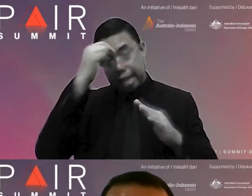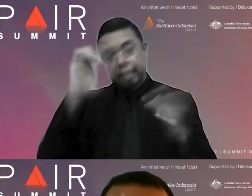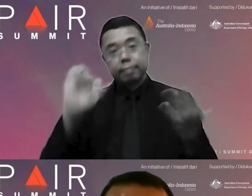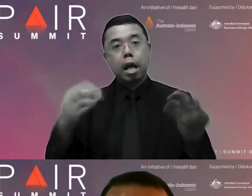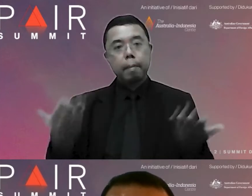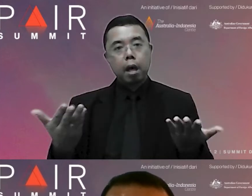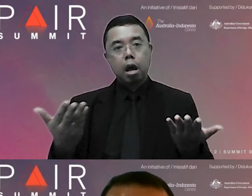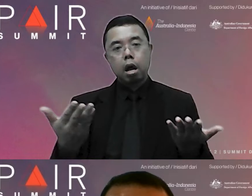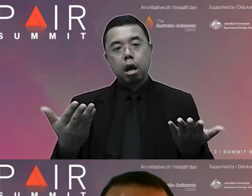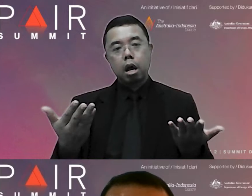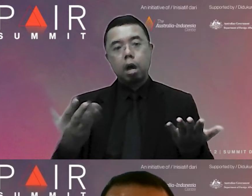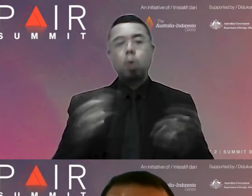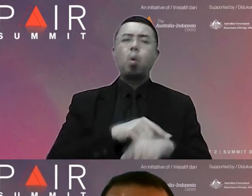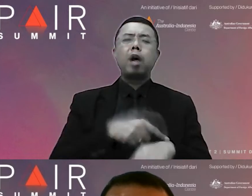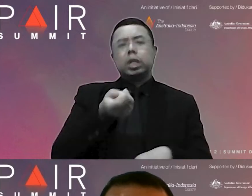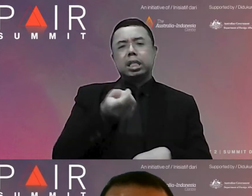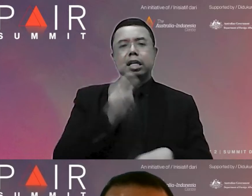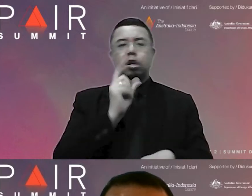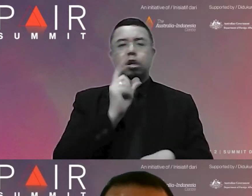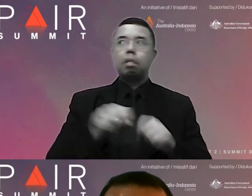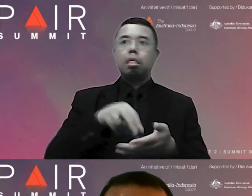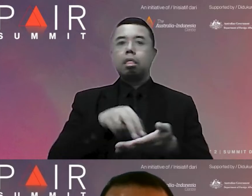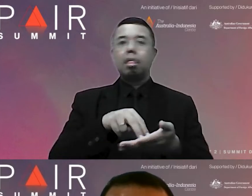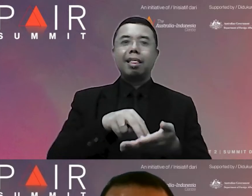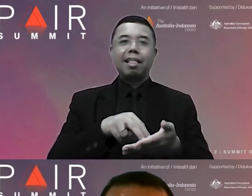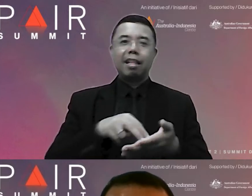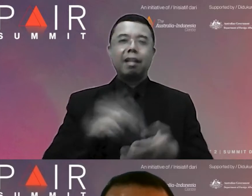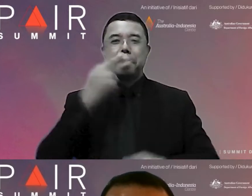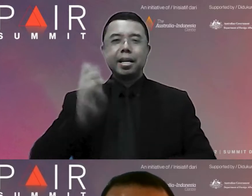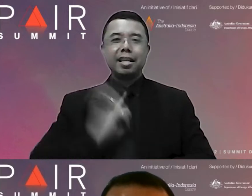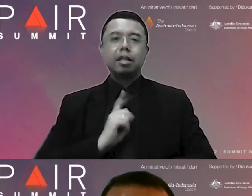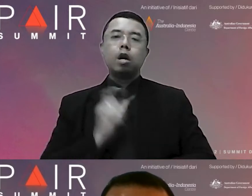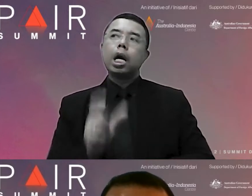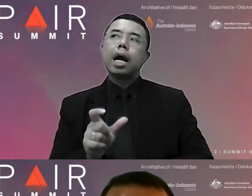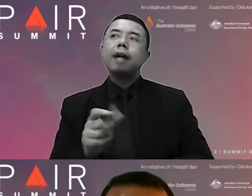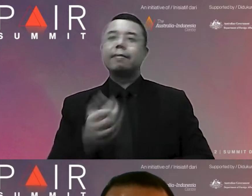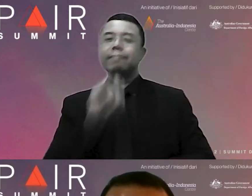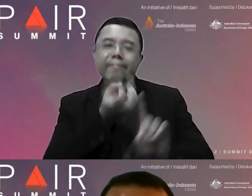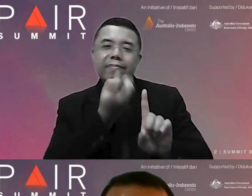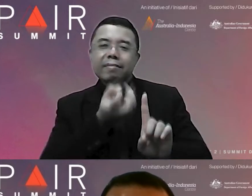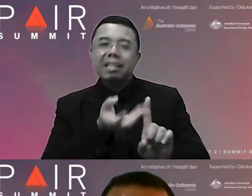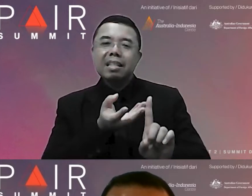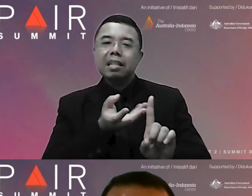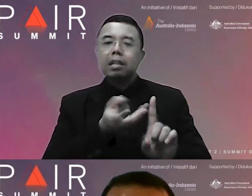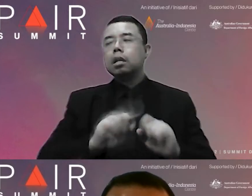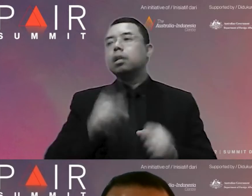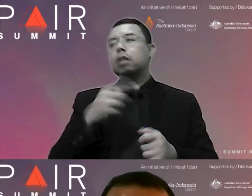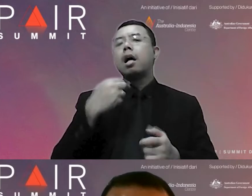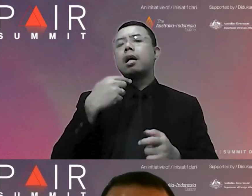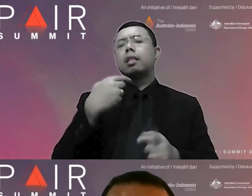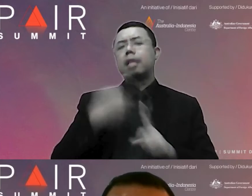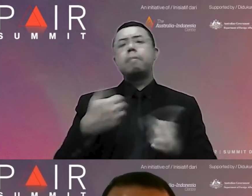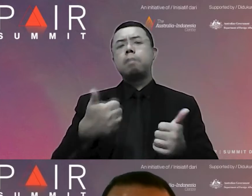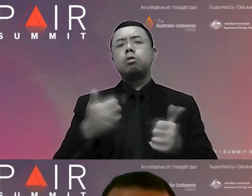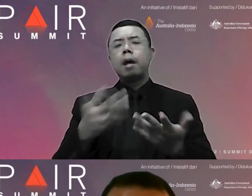And so what's interesting is that health literacy is another issue. And of course, healthcare workers are among